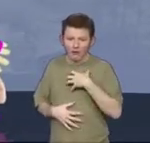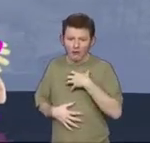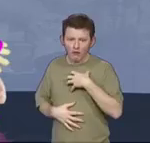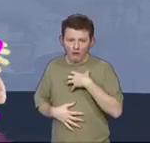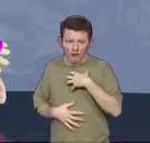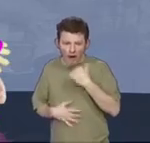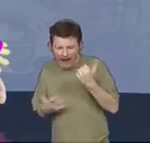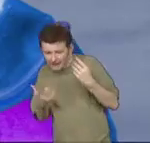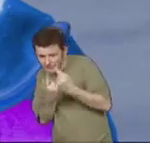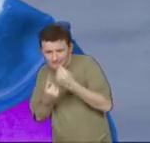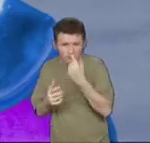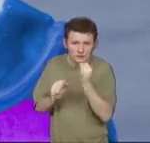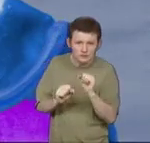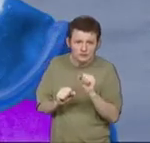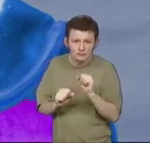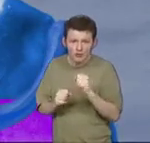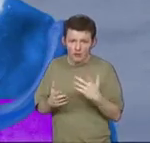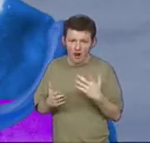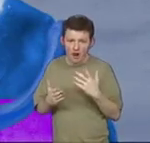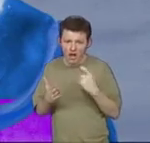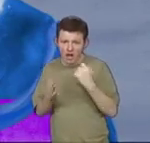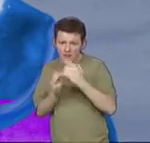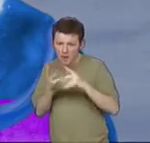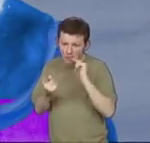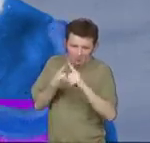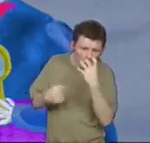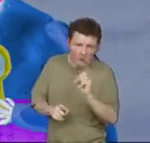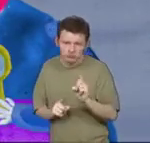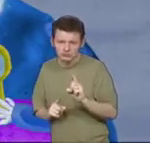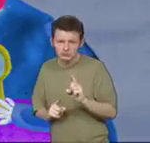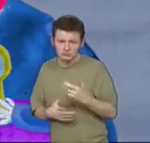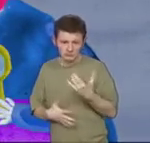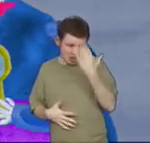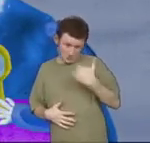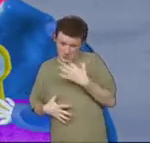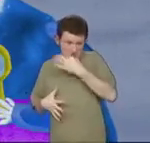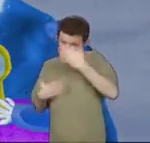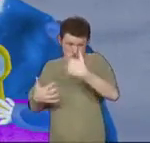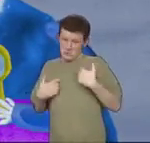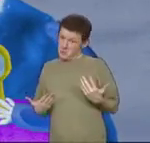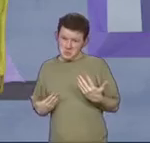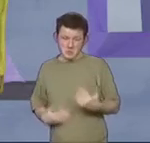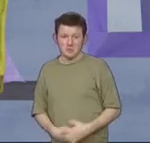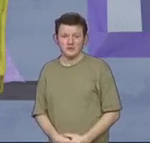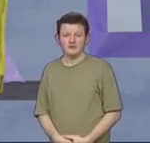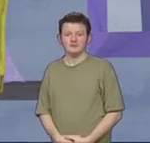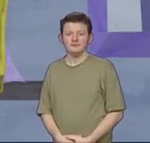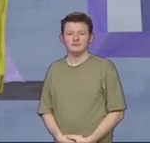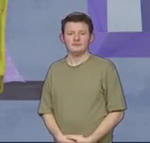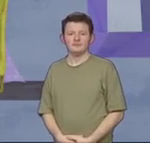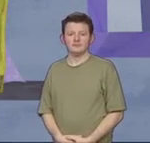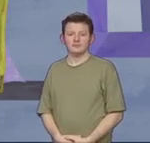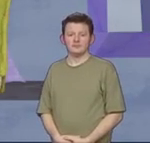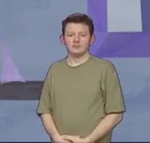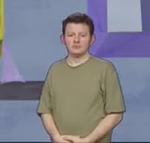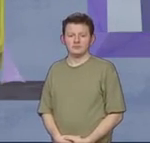knobbly bit on it? Old Mr. Grumble would reply grumpily, don't ask me, I don't know. But Boffin the